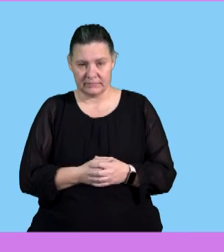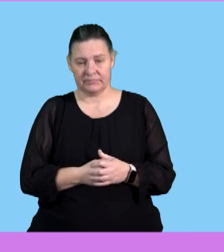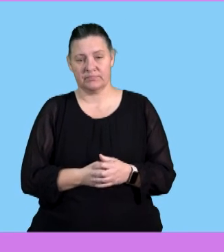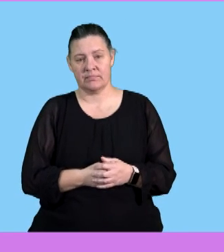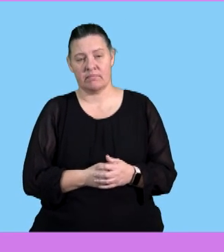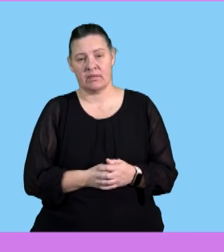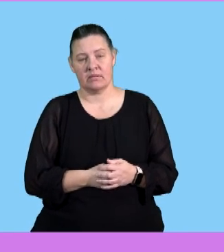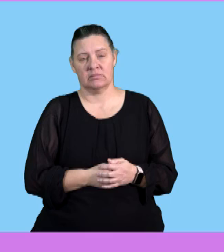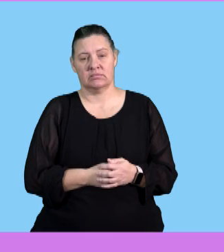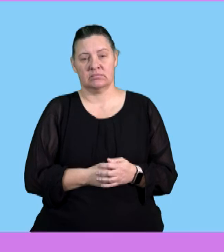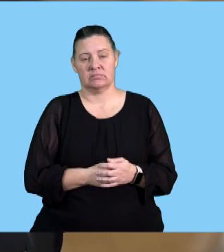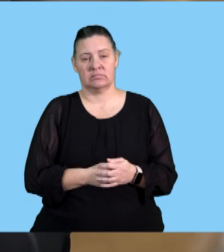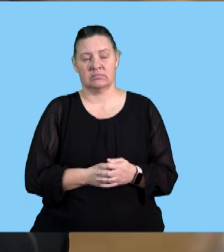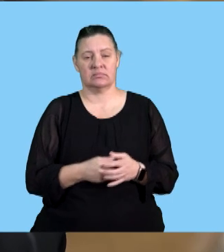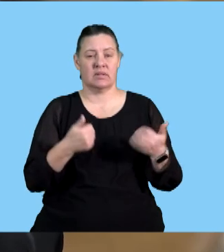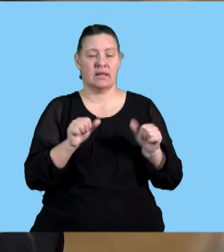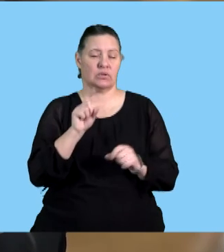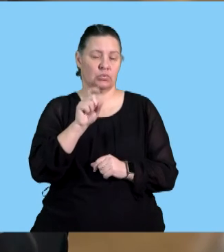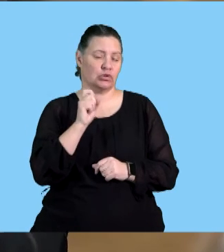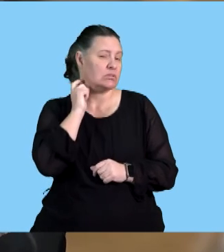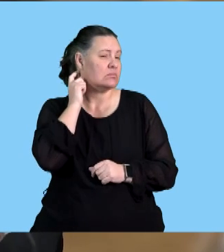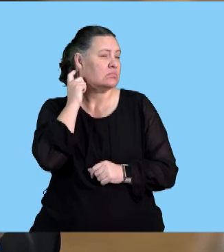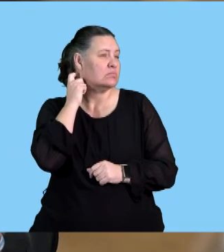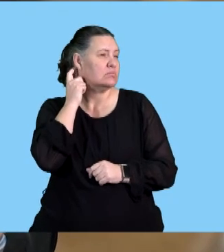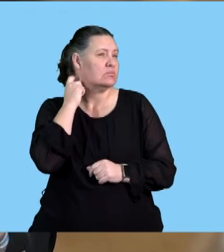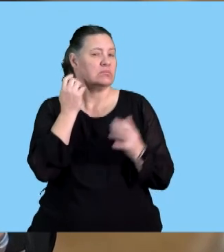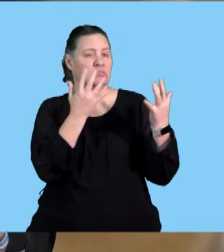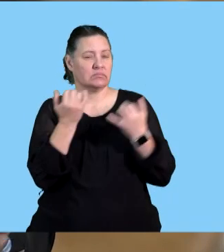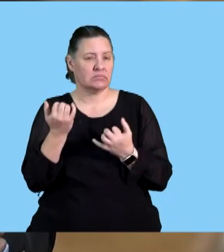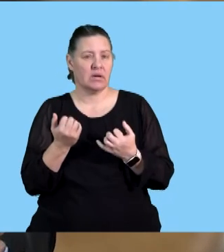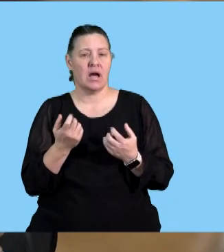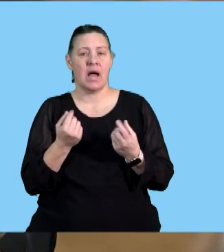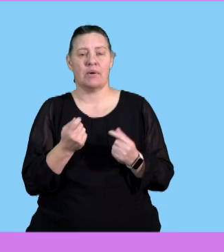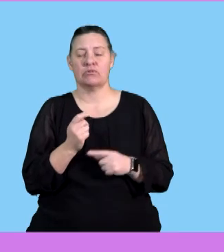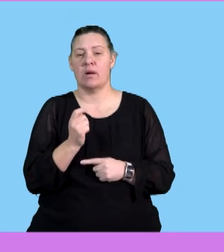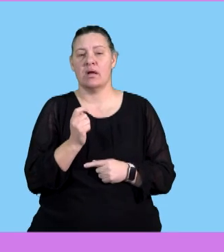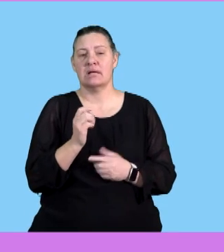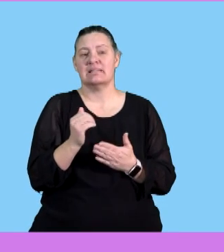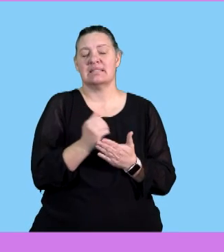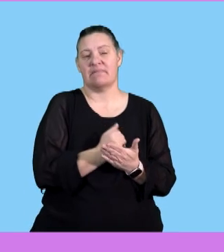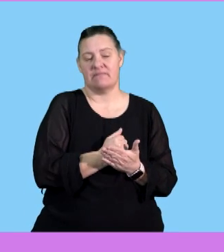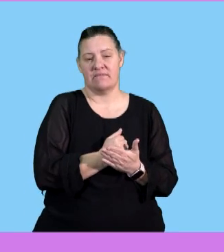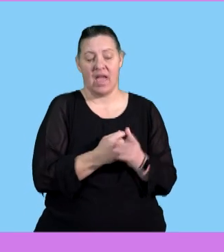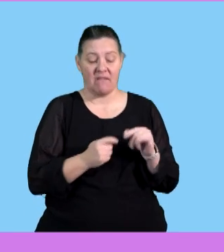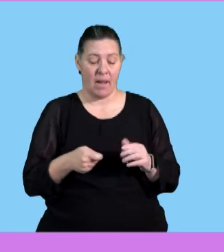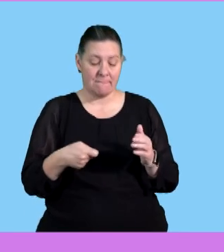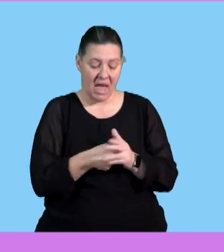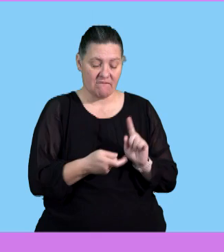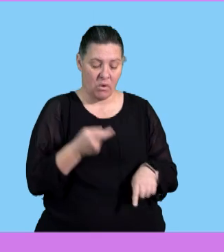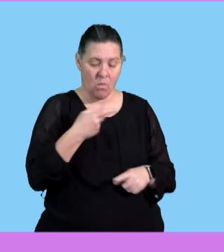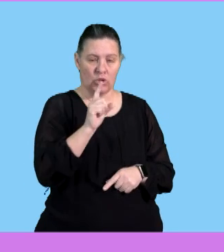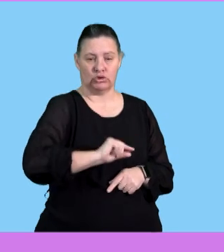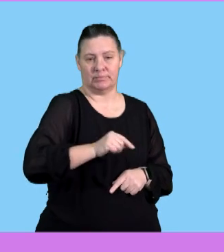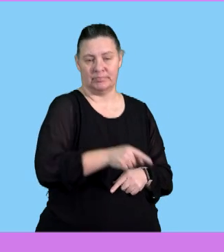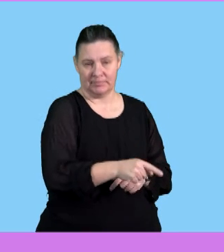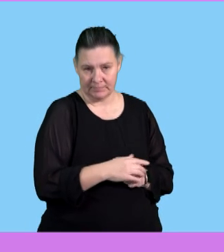or in London. Let's move on to the next question. Calculate how much I should save if